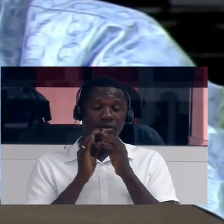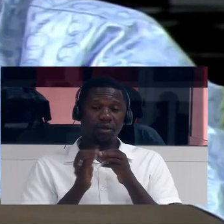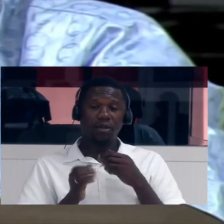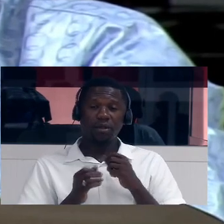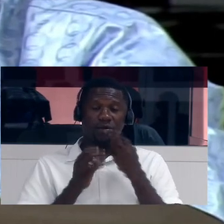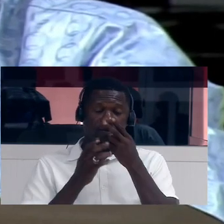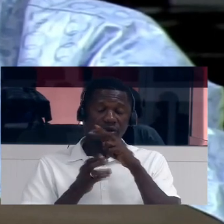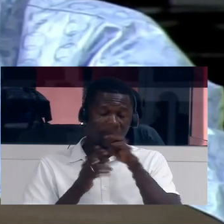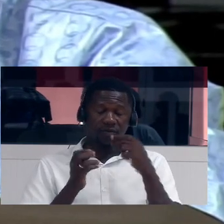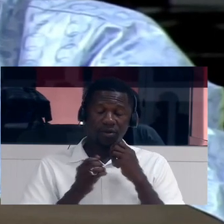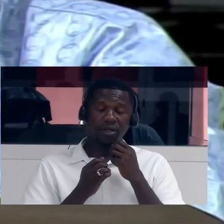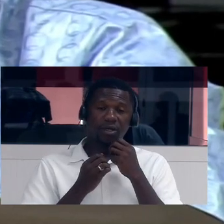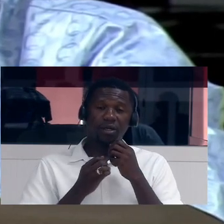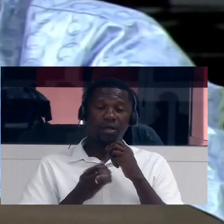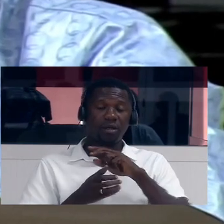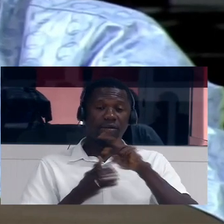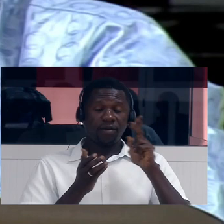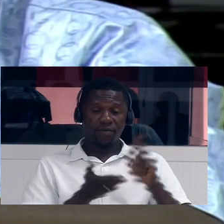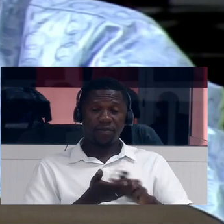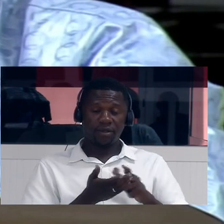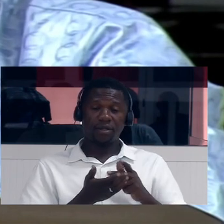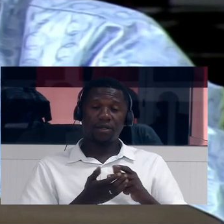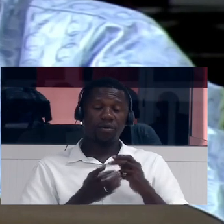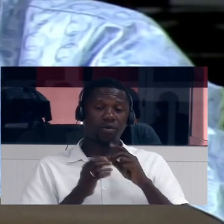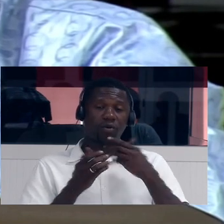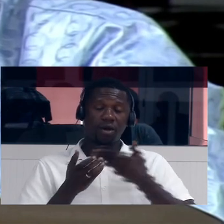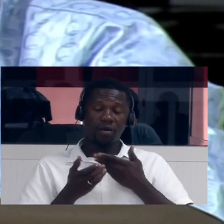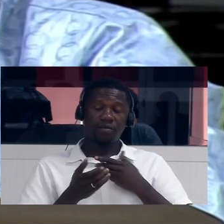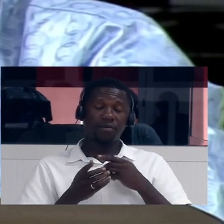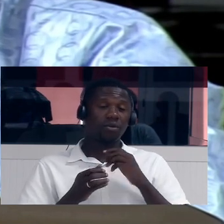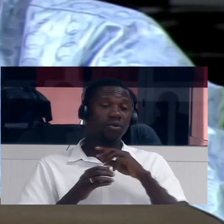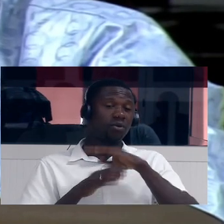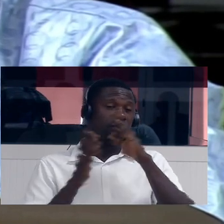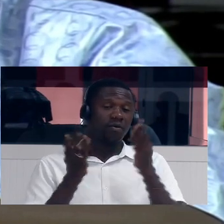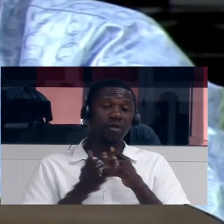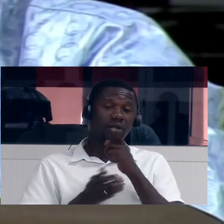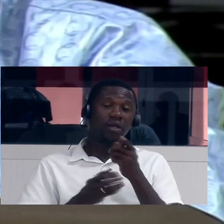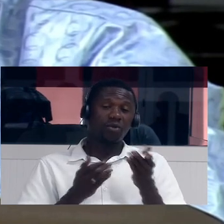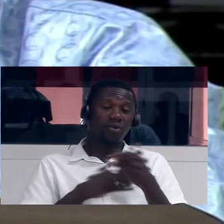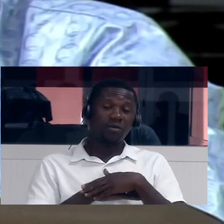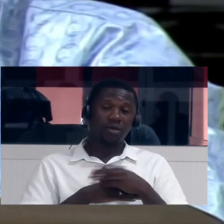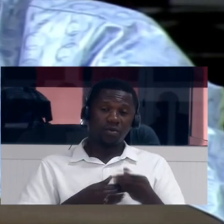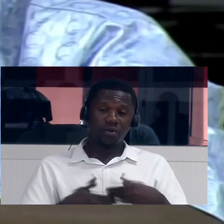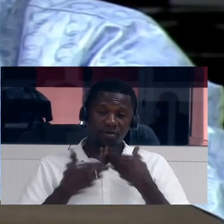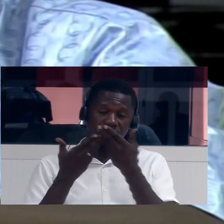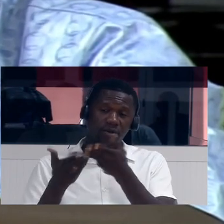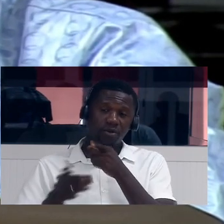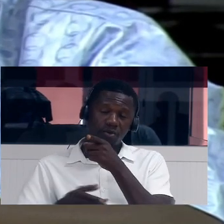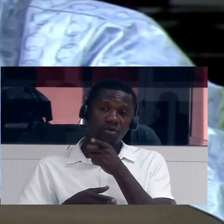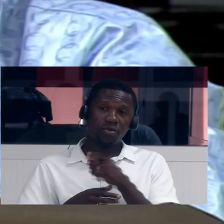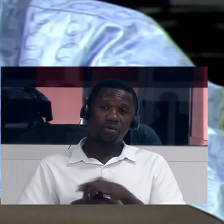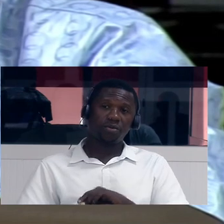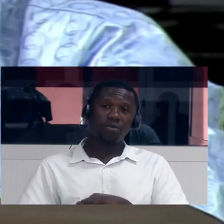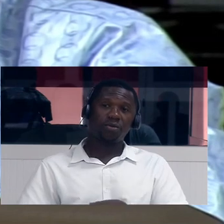we have had so far, that conclusion that was conveyed to you would have